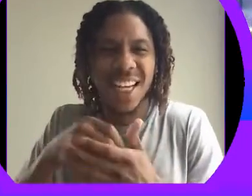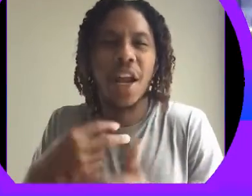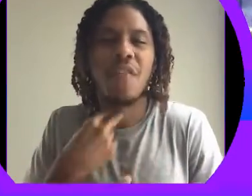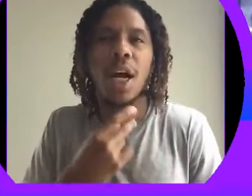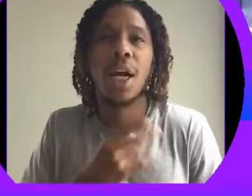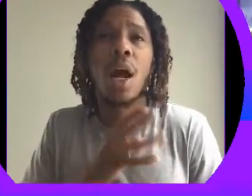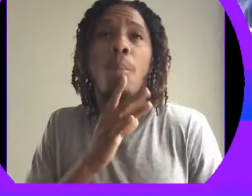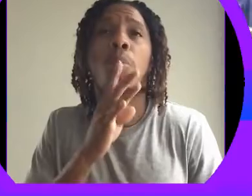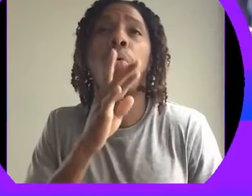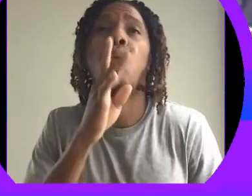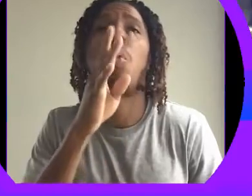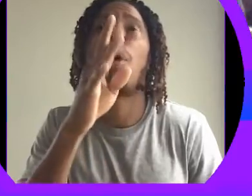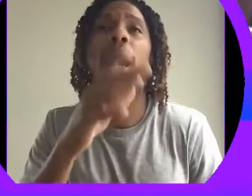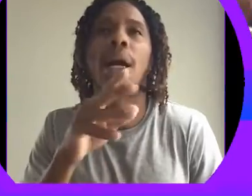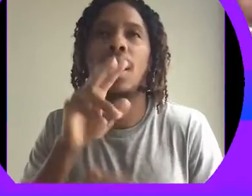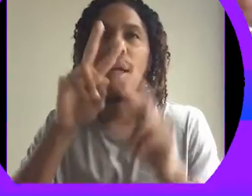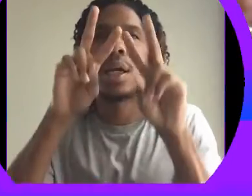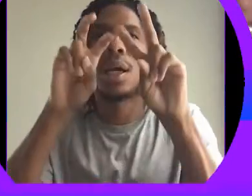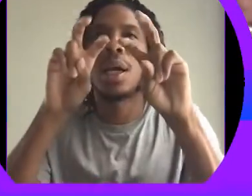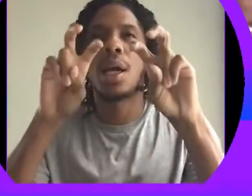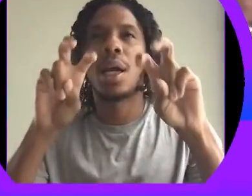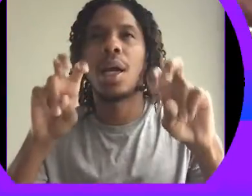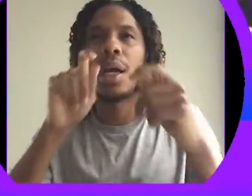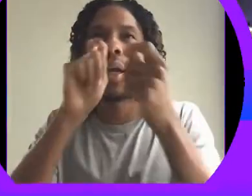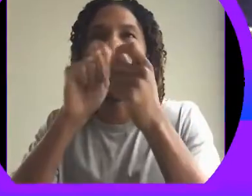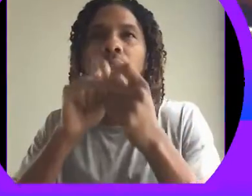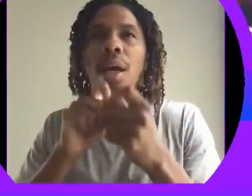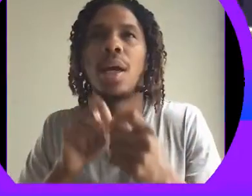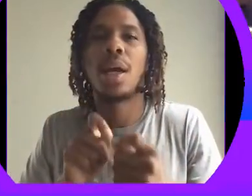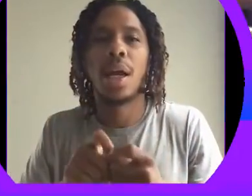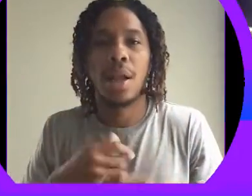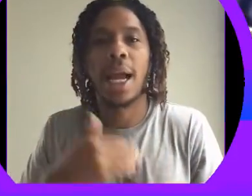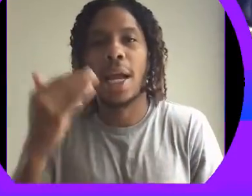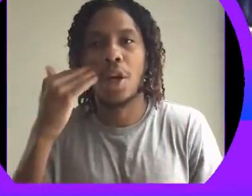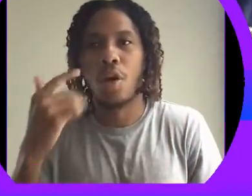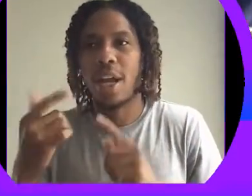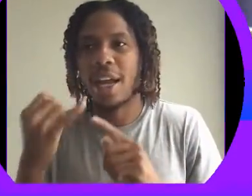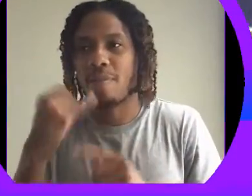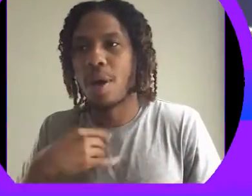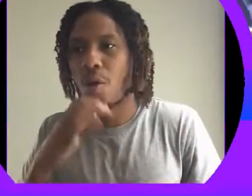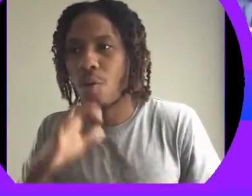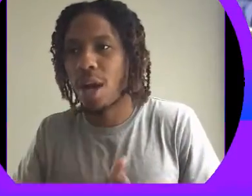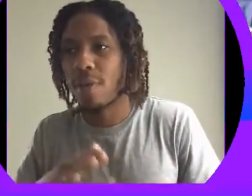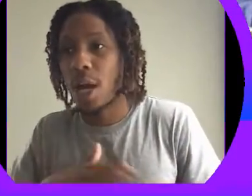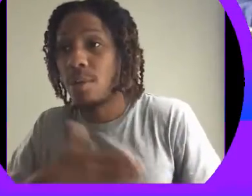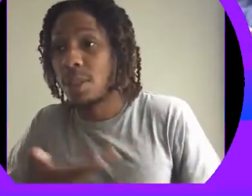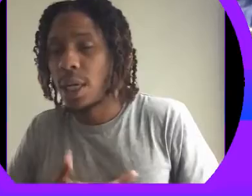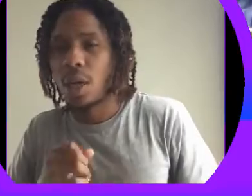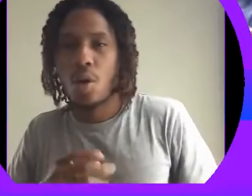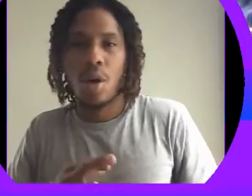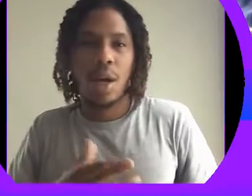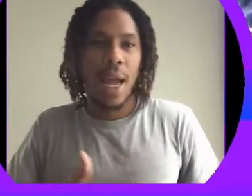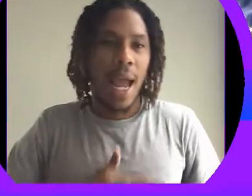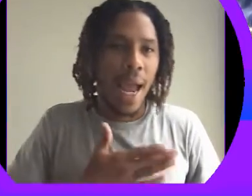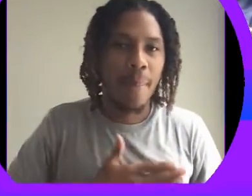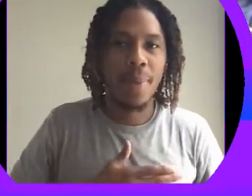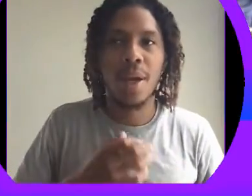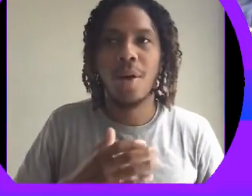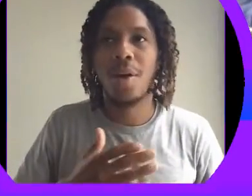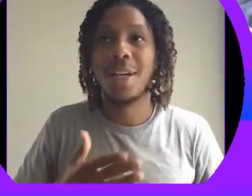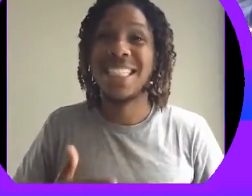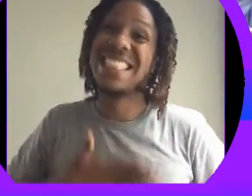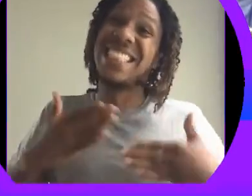And it teaches me how to read them. Like, I know when my wife's upset or happy or